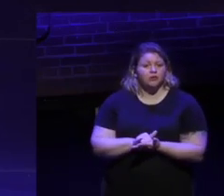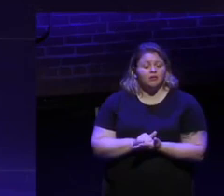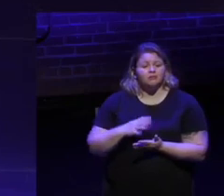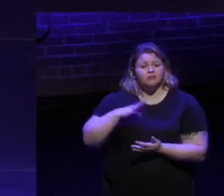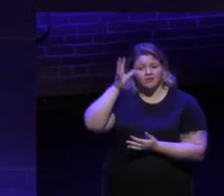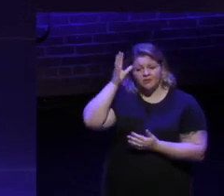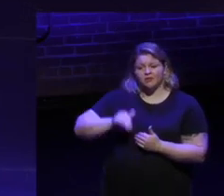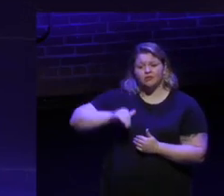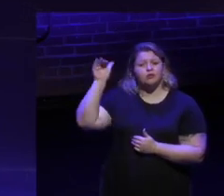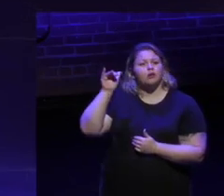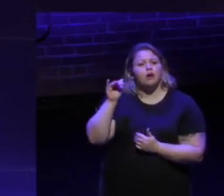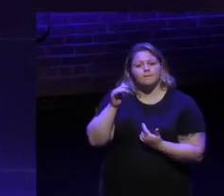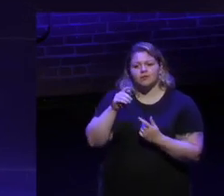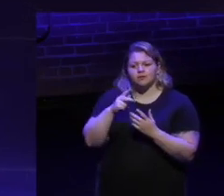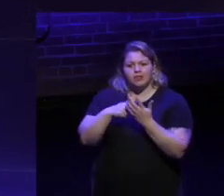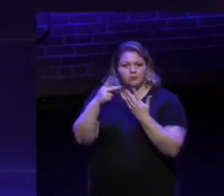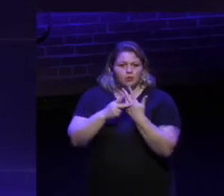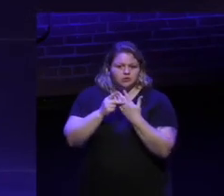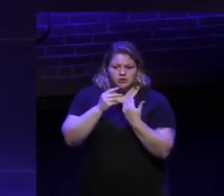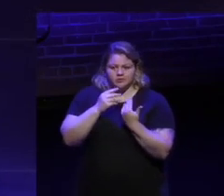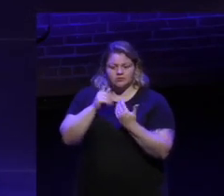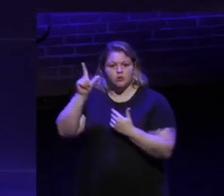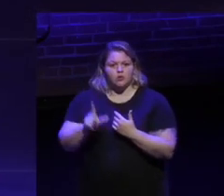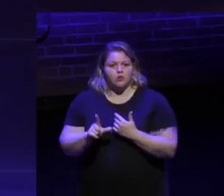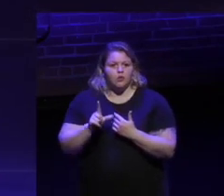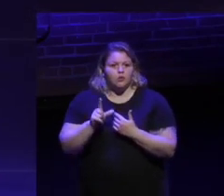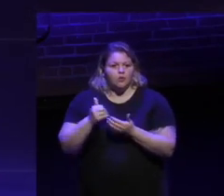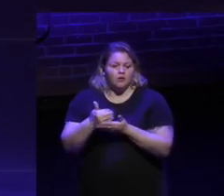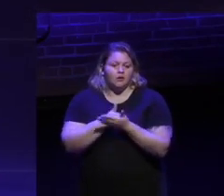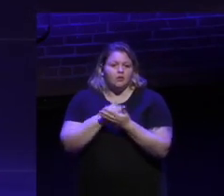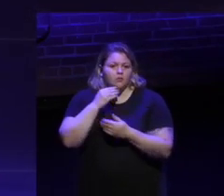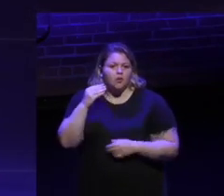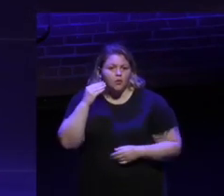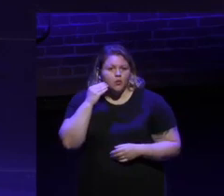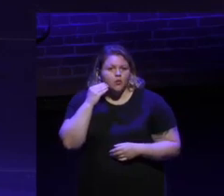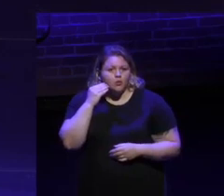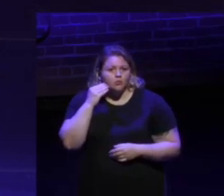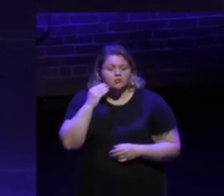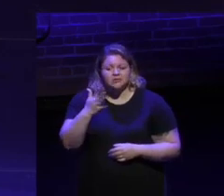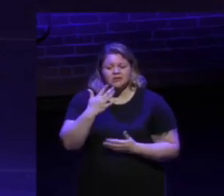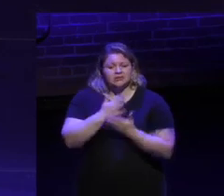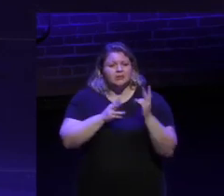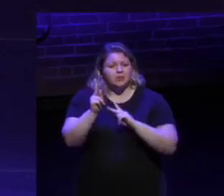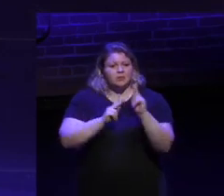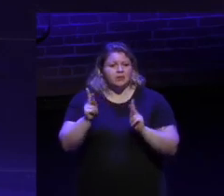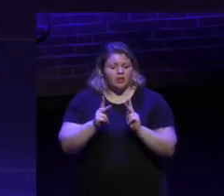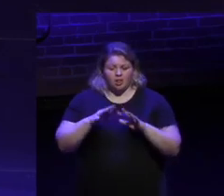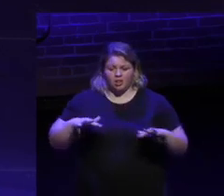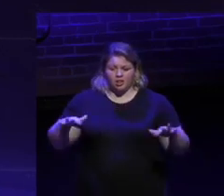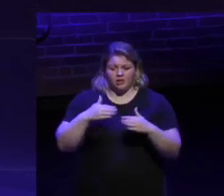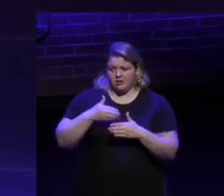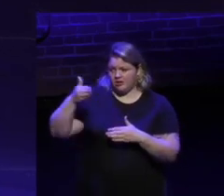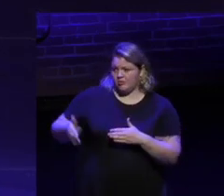Brooklyn. A lot of the people he grew up with, they had tattoos on their arms from surviving the Holocaust. My mom, Joan